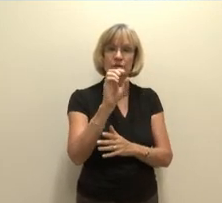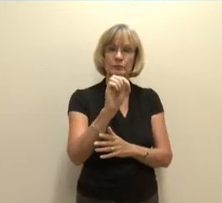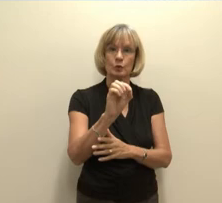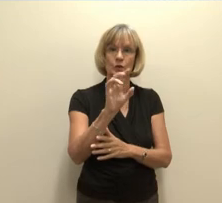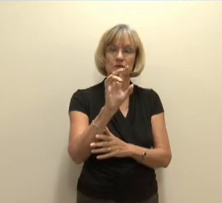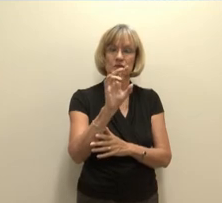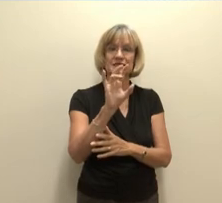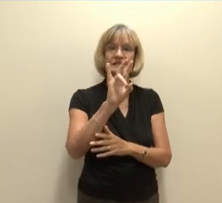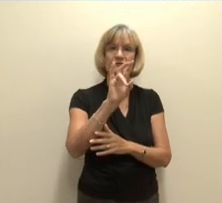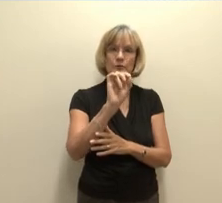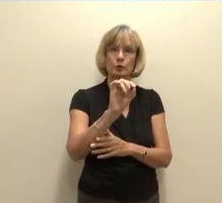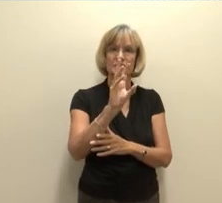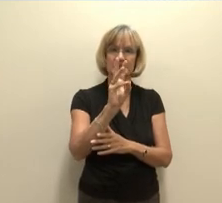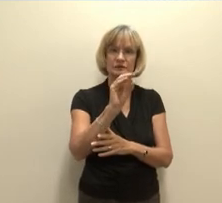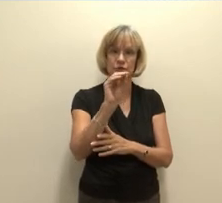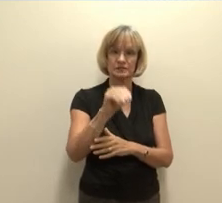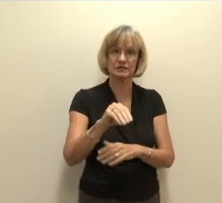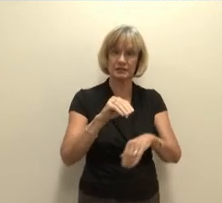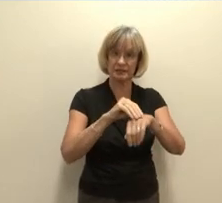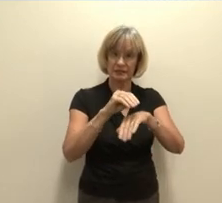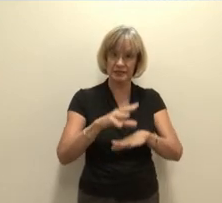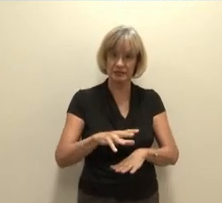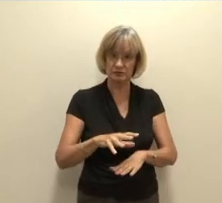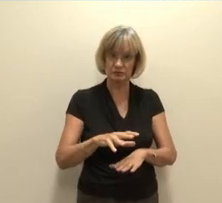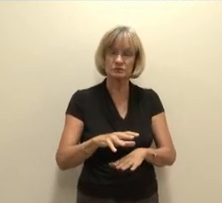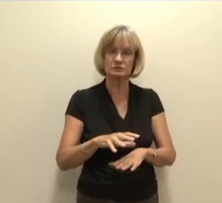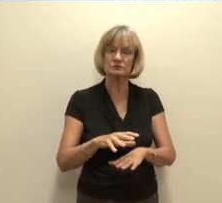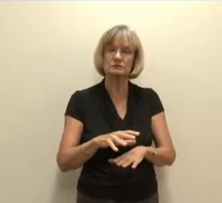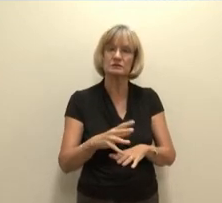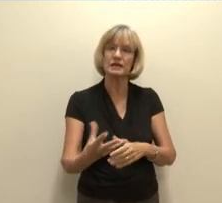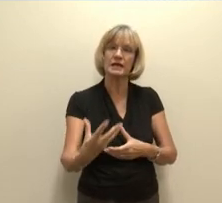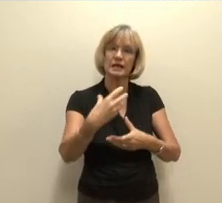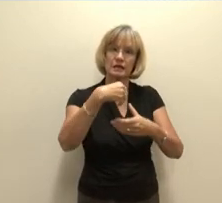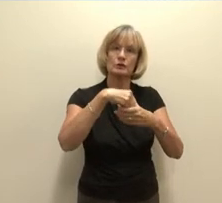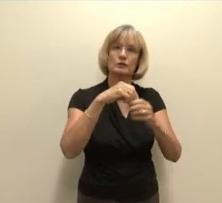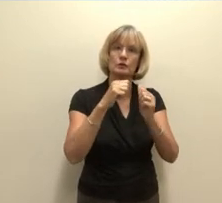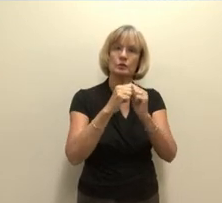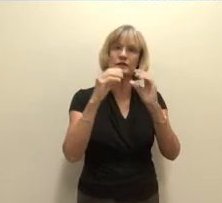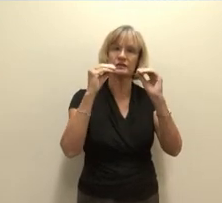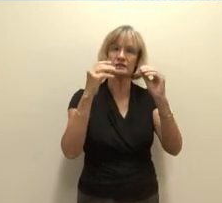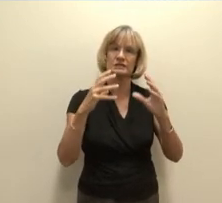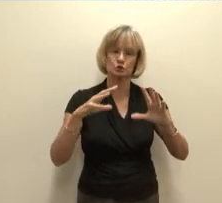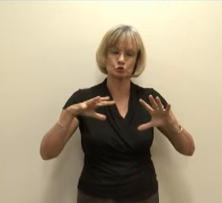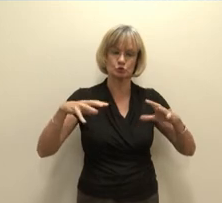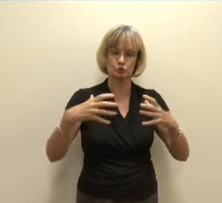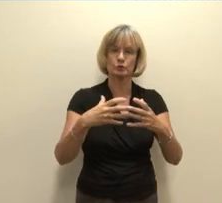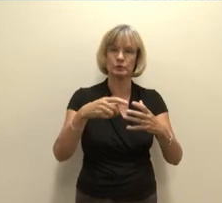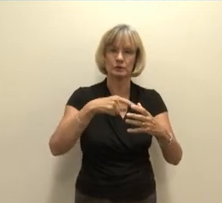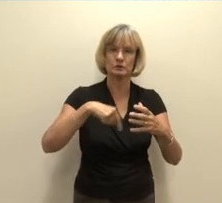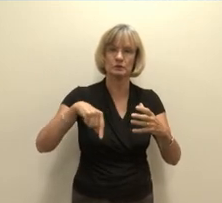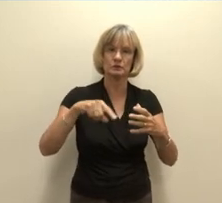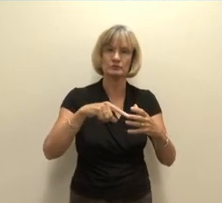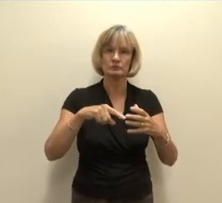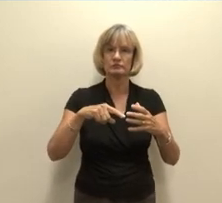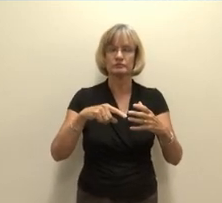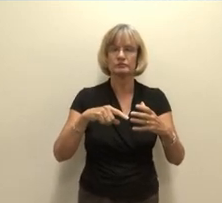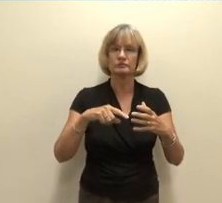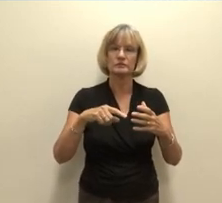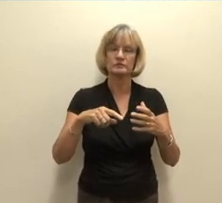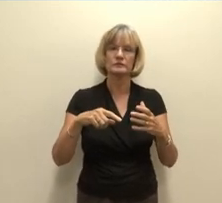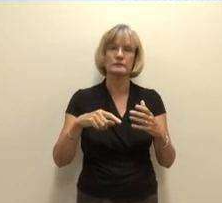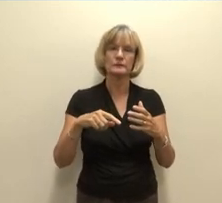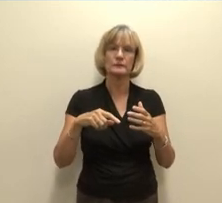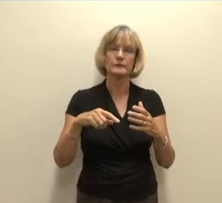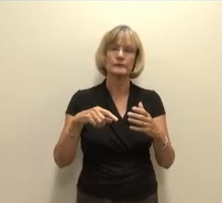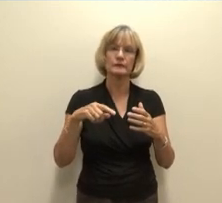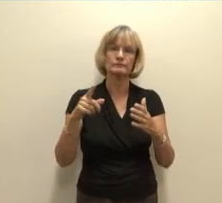7.6%. And the counselors were included with the teacher group as part of that requirement. And